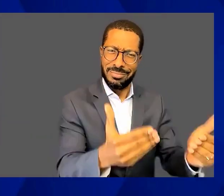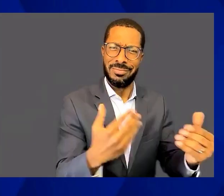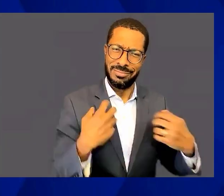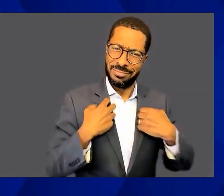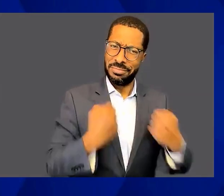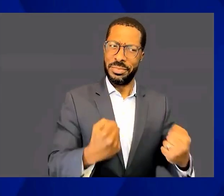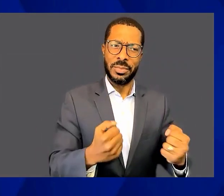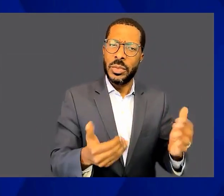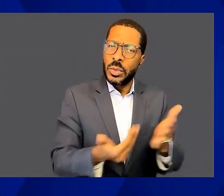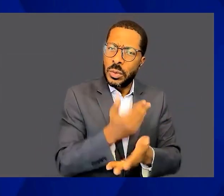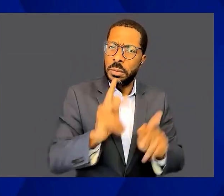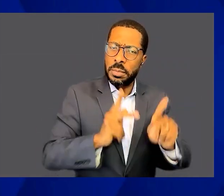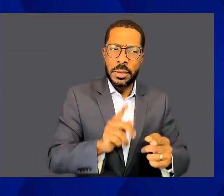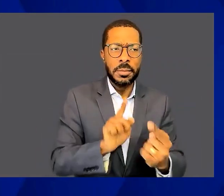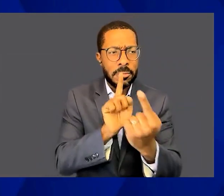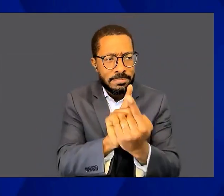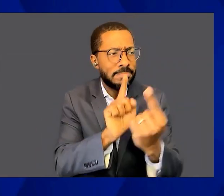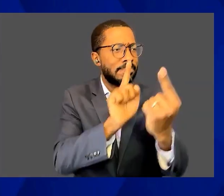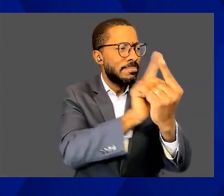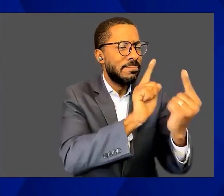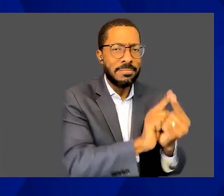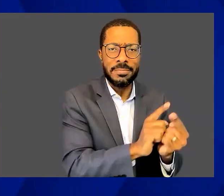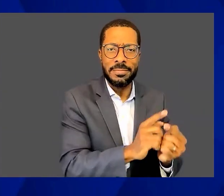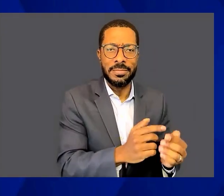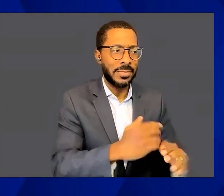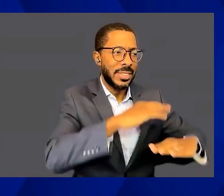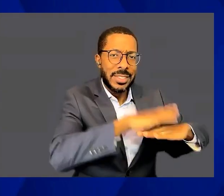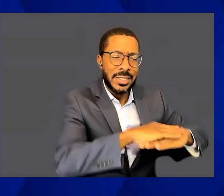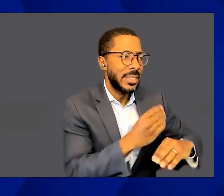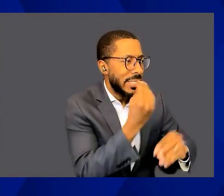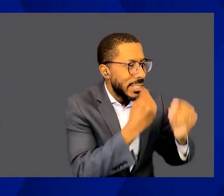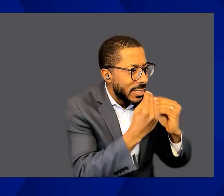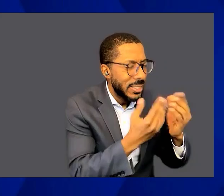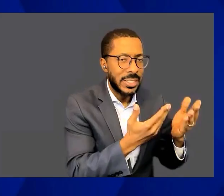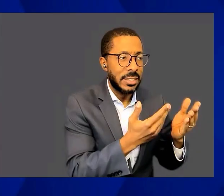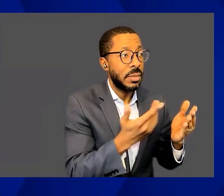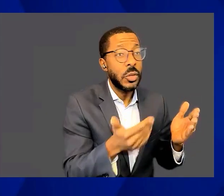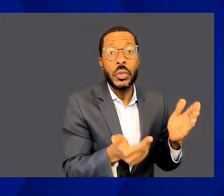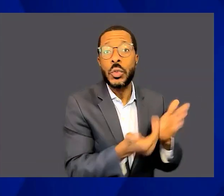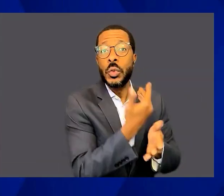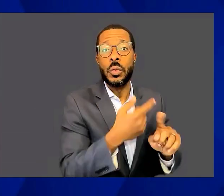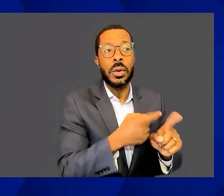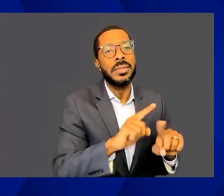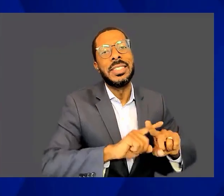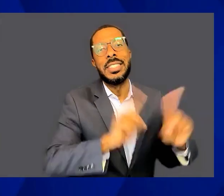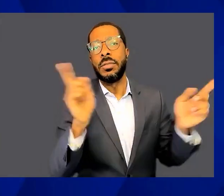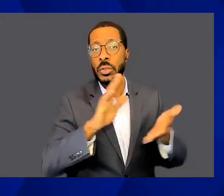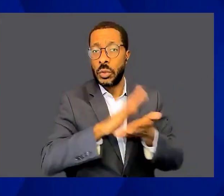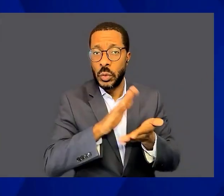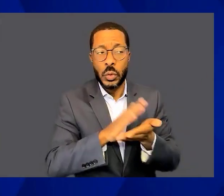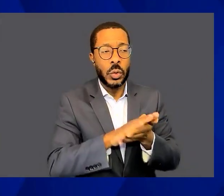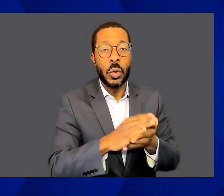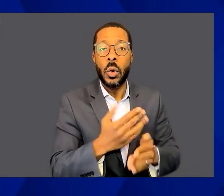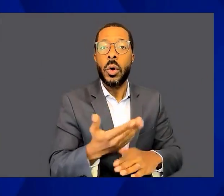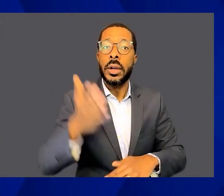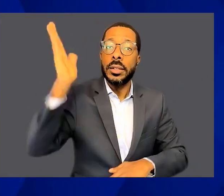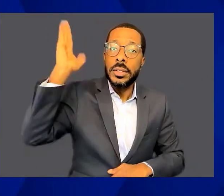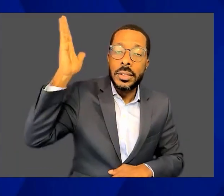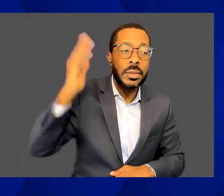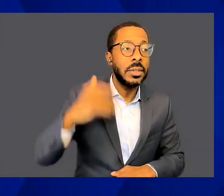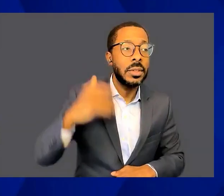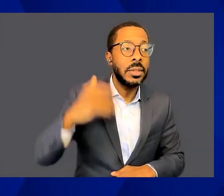new folks that that don't go to the same institution as yours at poster sessions and oral presentations. Talk